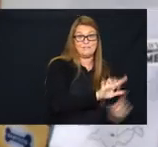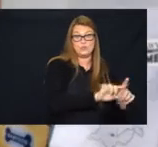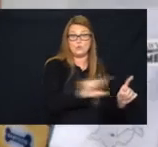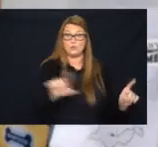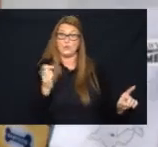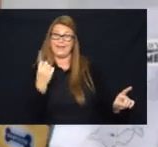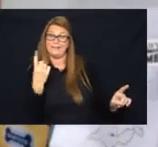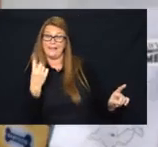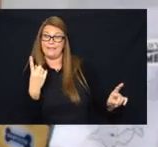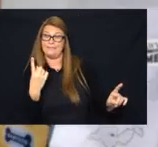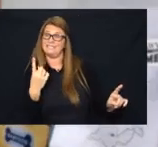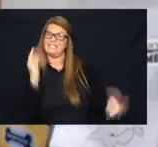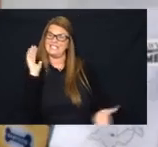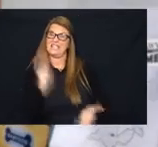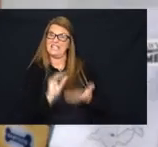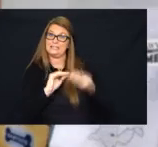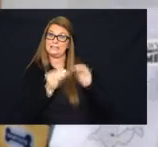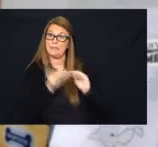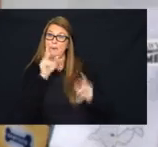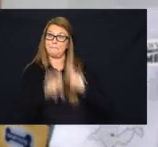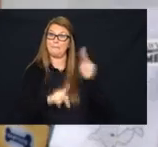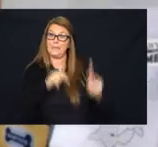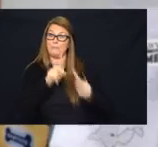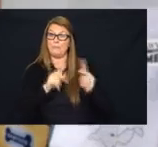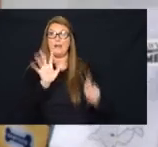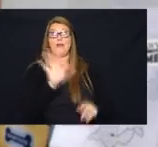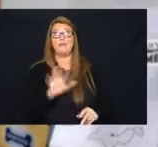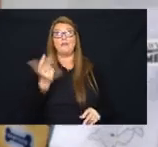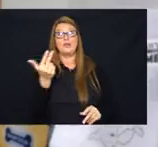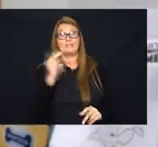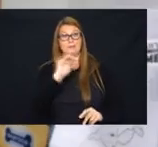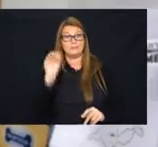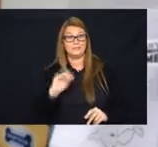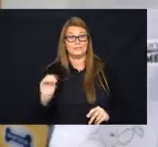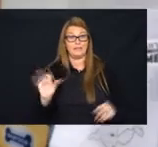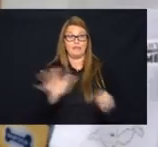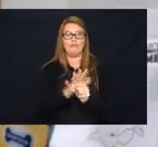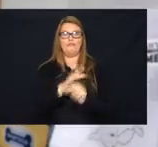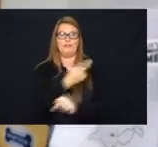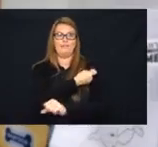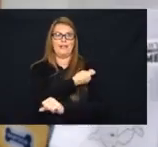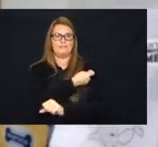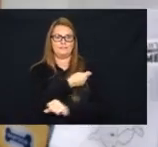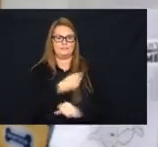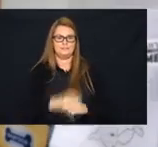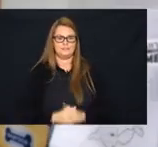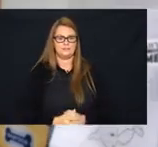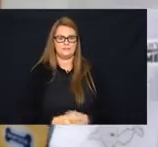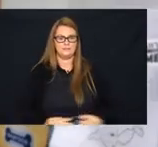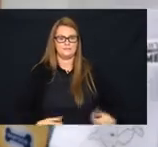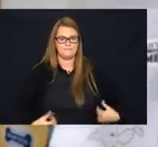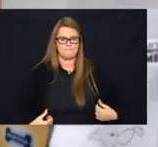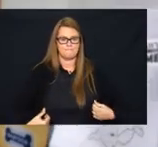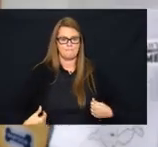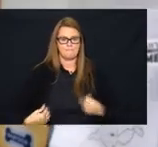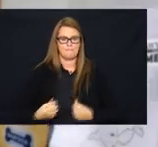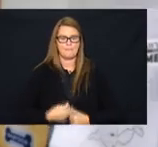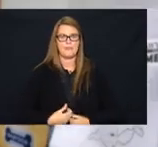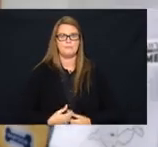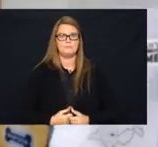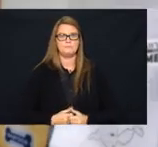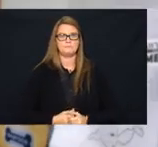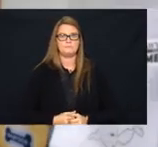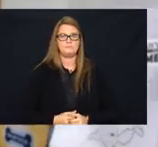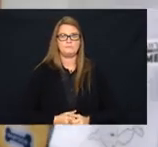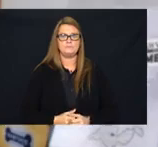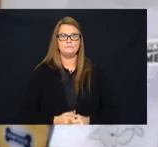somewhere around 13% are fully vaccinated. So what do we plan to do to convince, parents of even younger